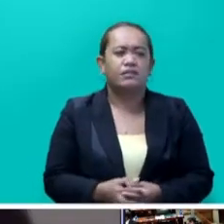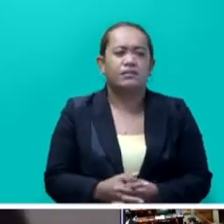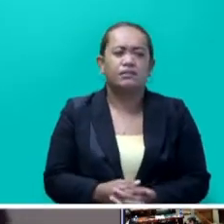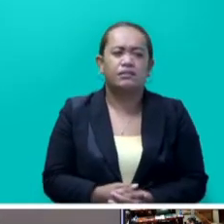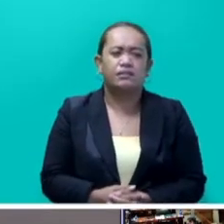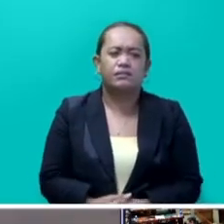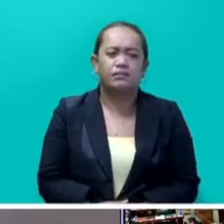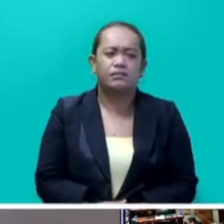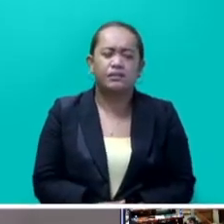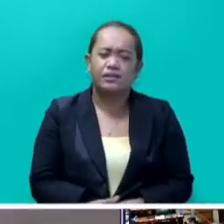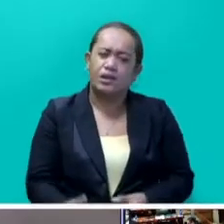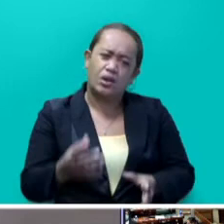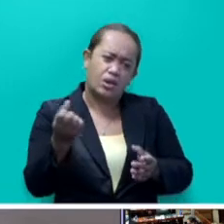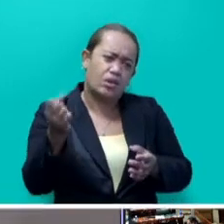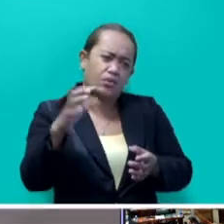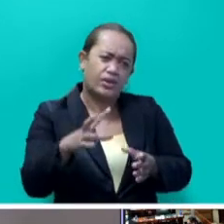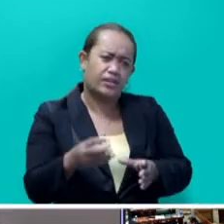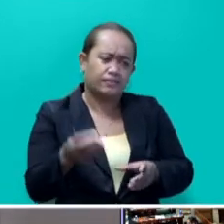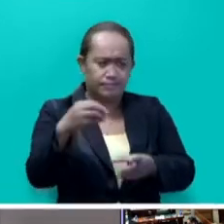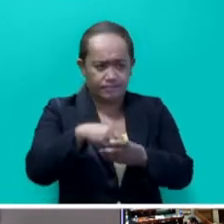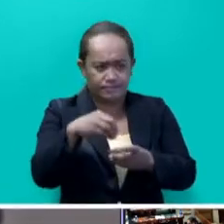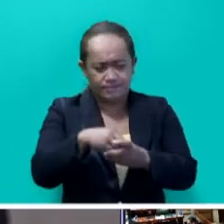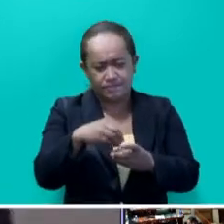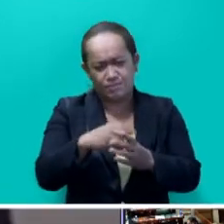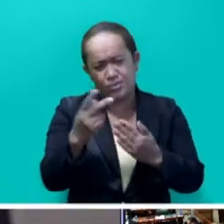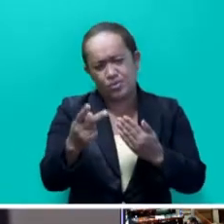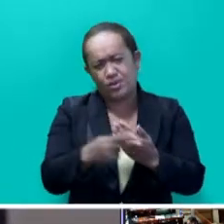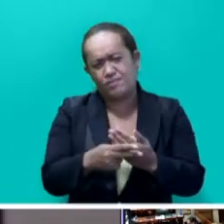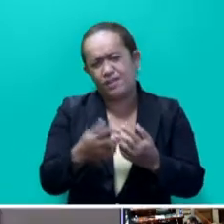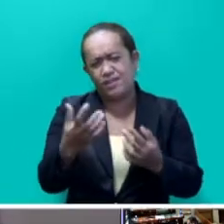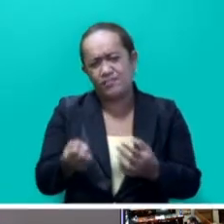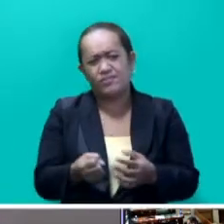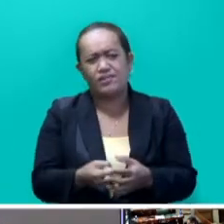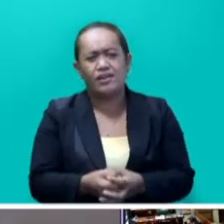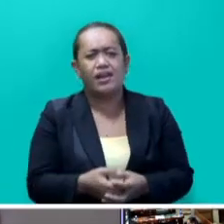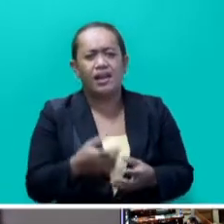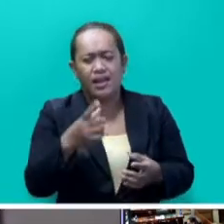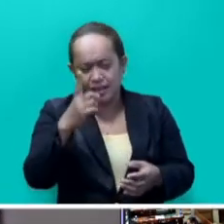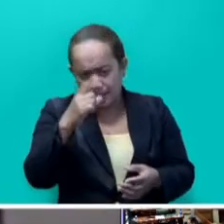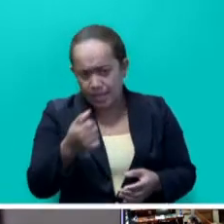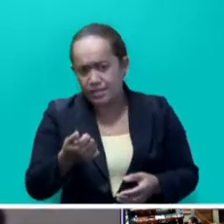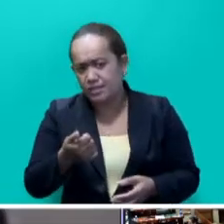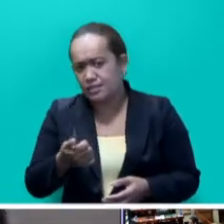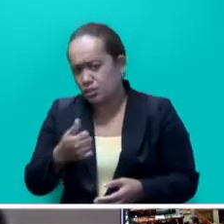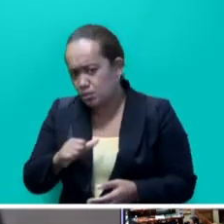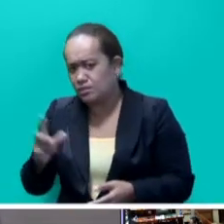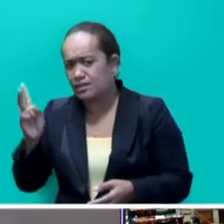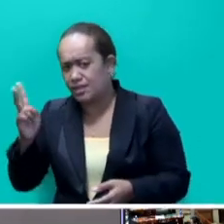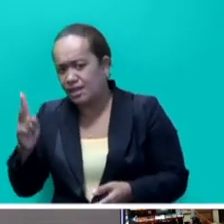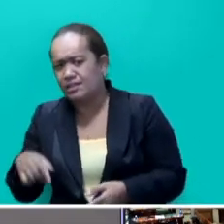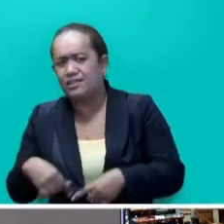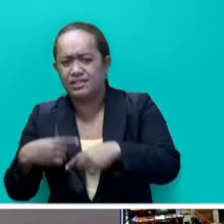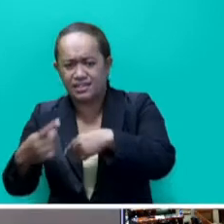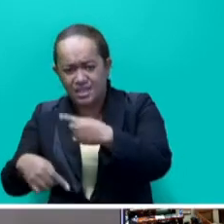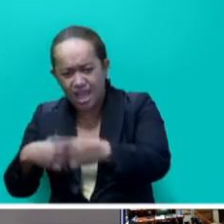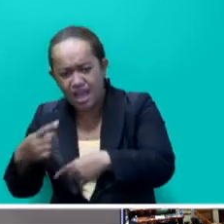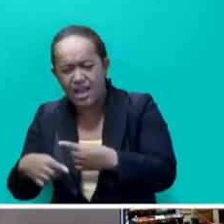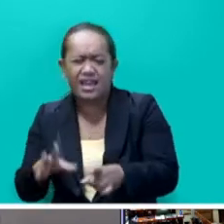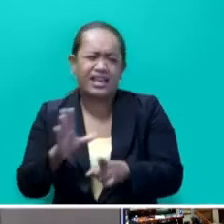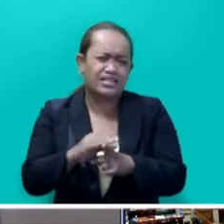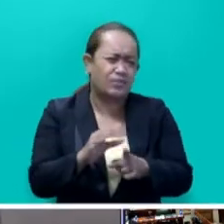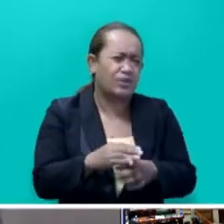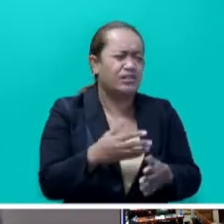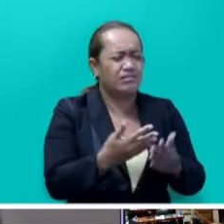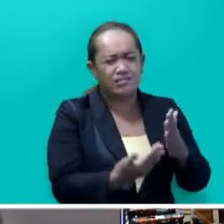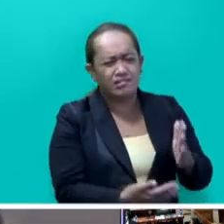is actually part of the Fiji Tire Stewardship Program, and this will enable recycling of used tires. And we import on average